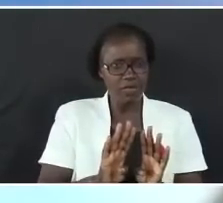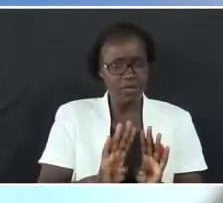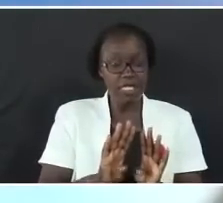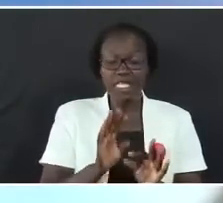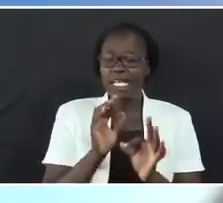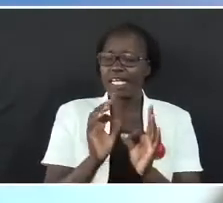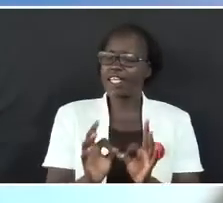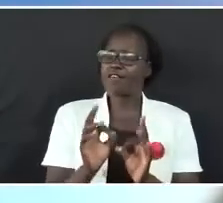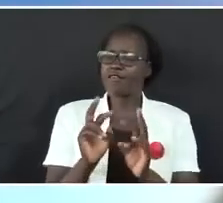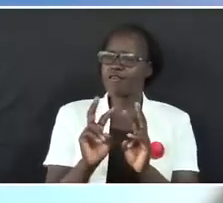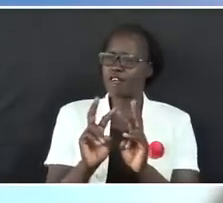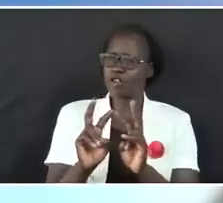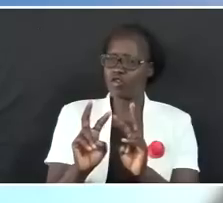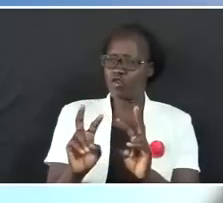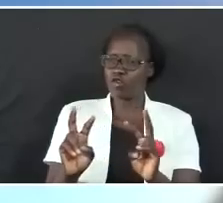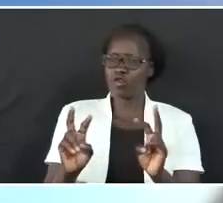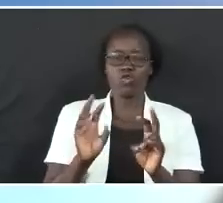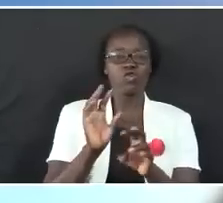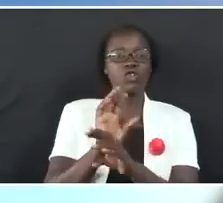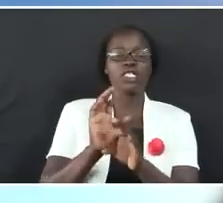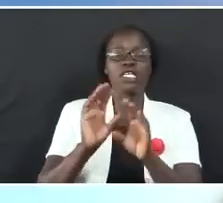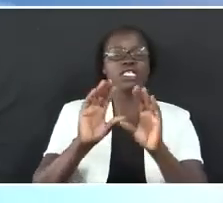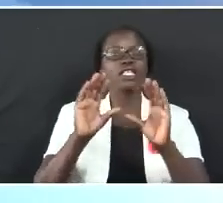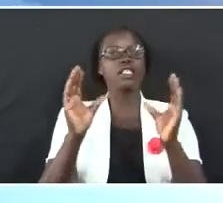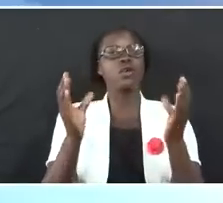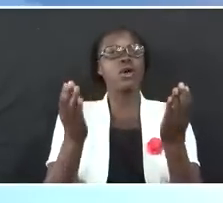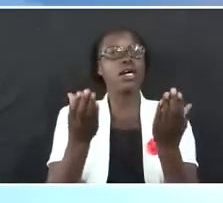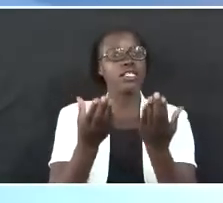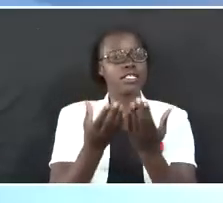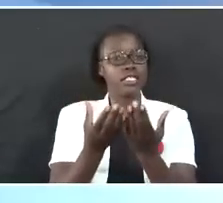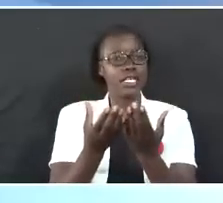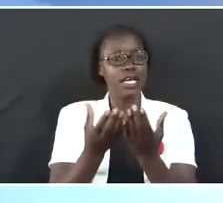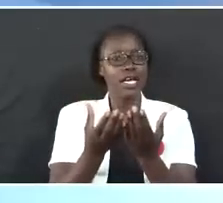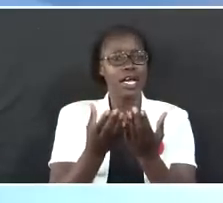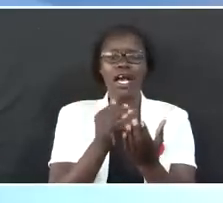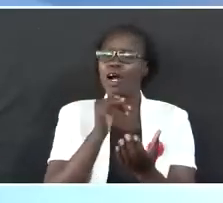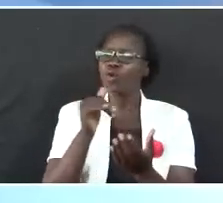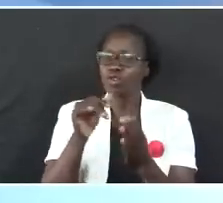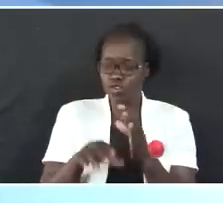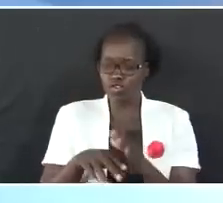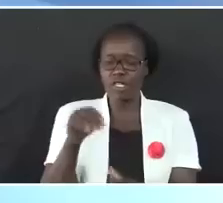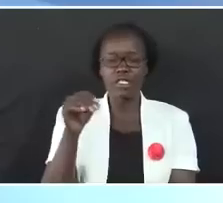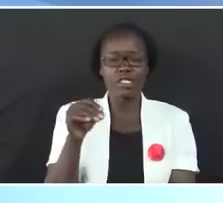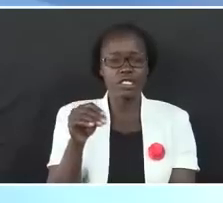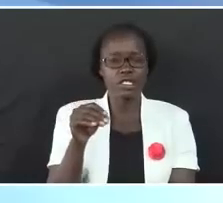If I look for the church in the world, I will not find it.